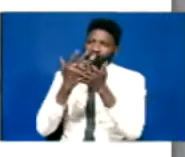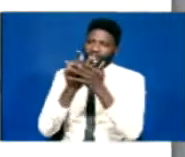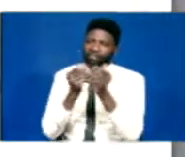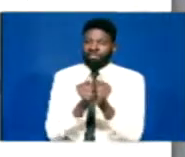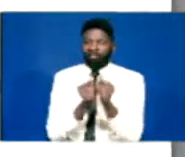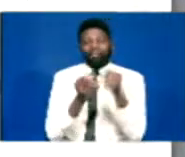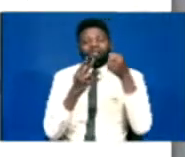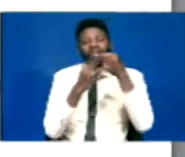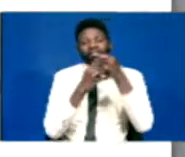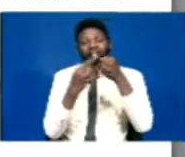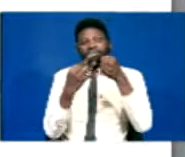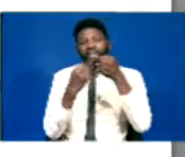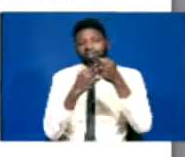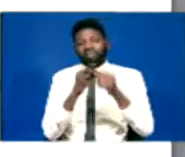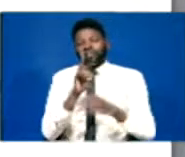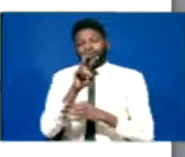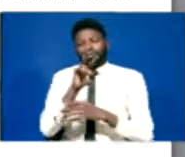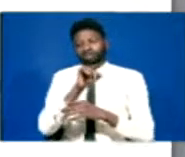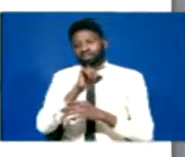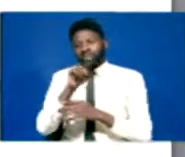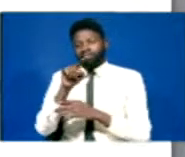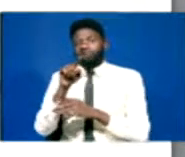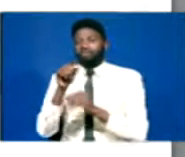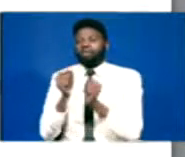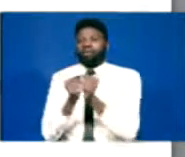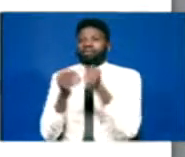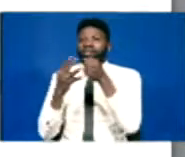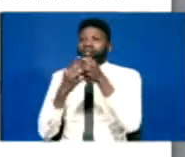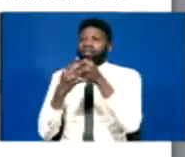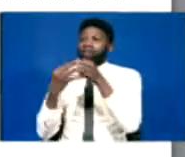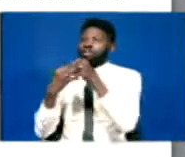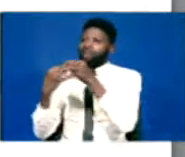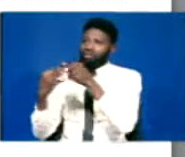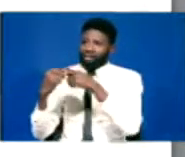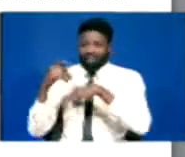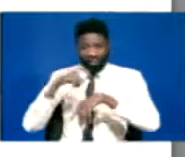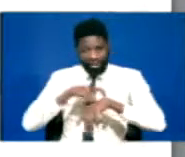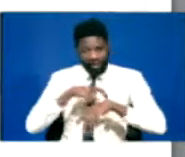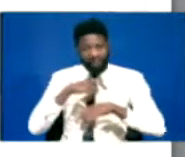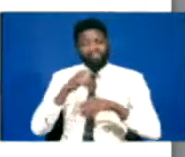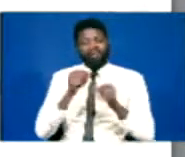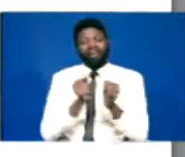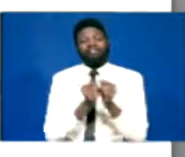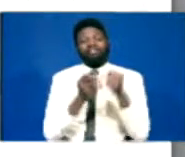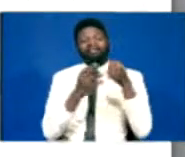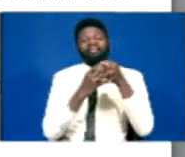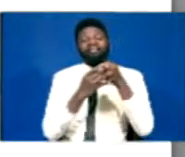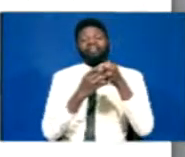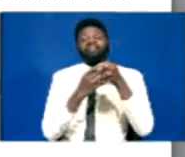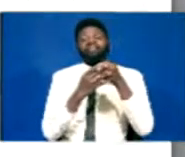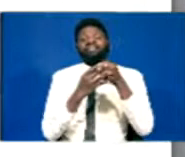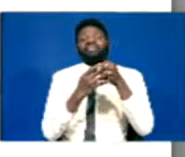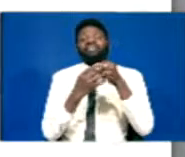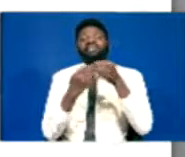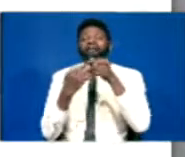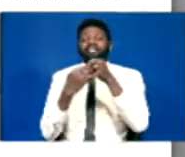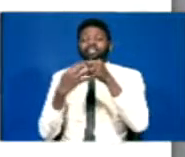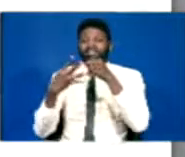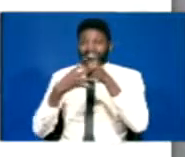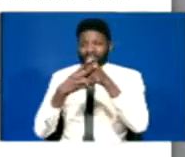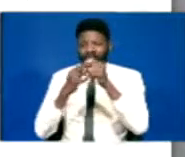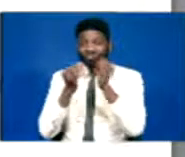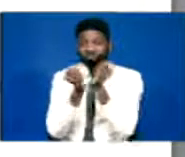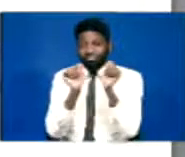88, and upon his release from prison in 1989, he found himself back incarcerated in